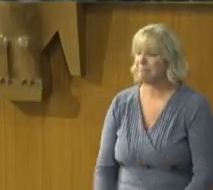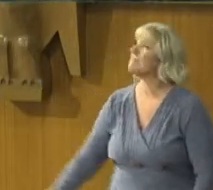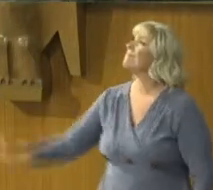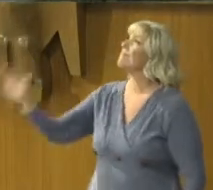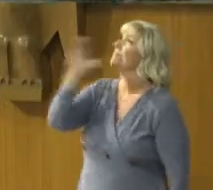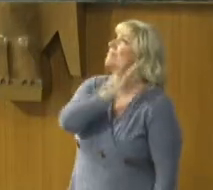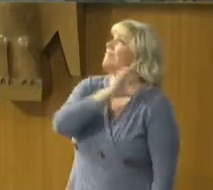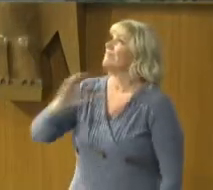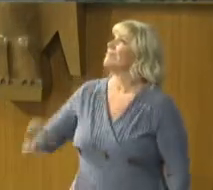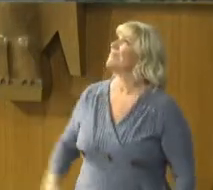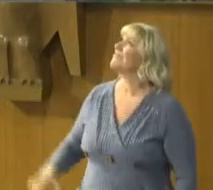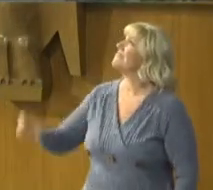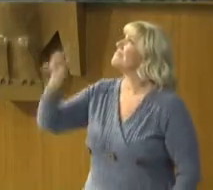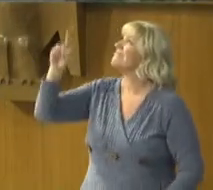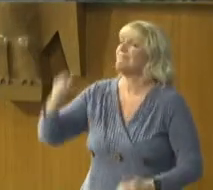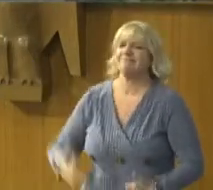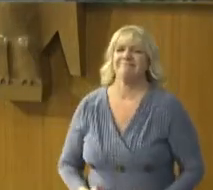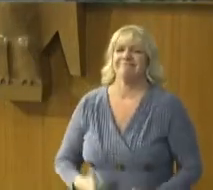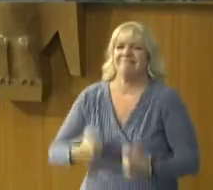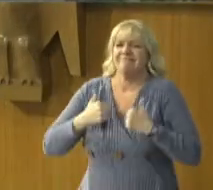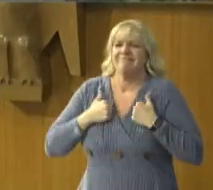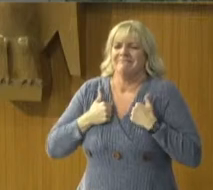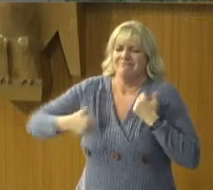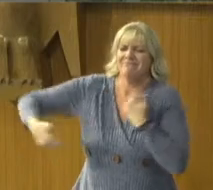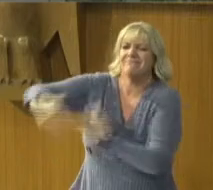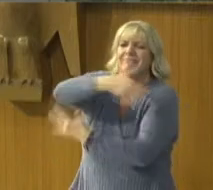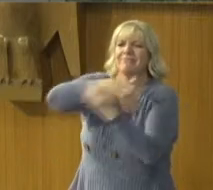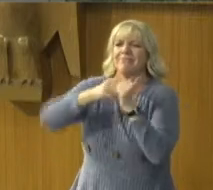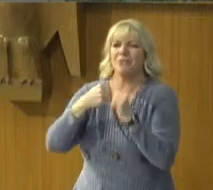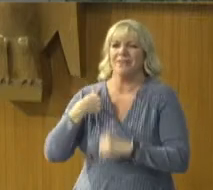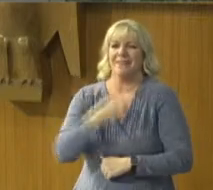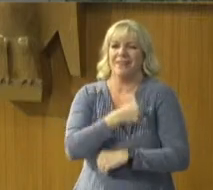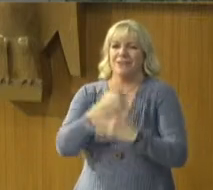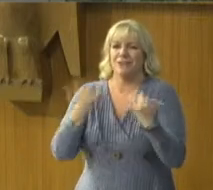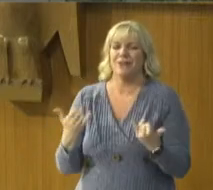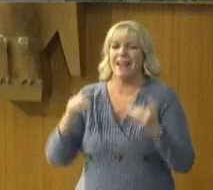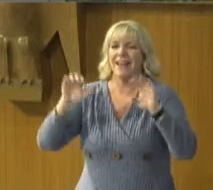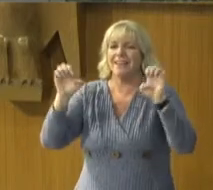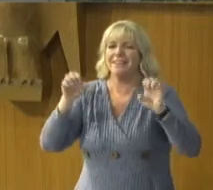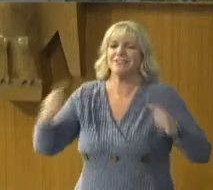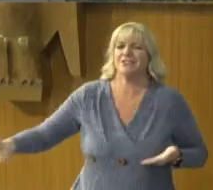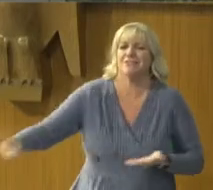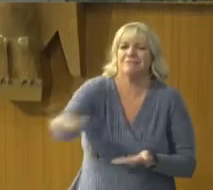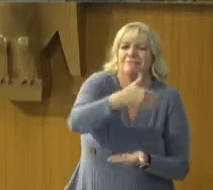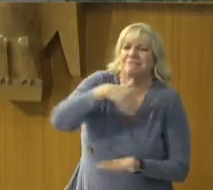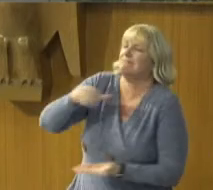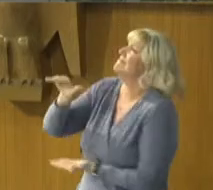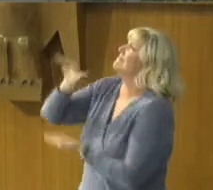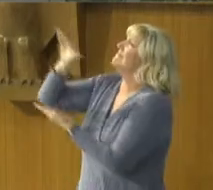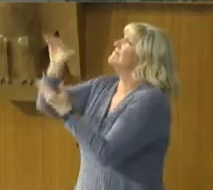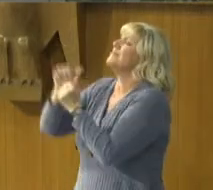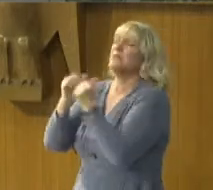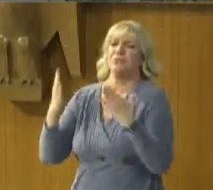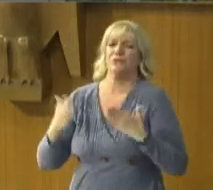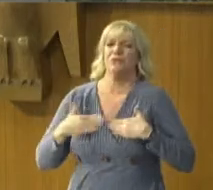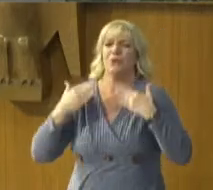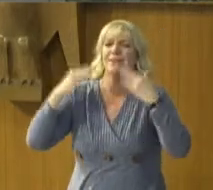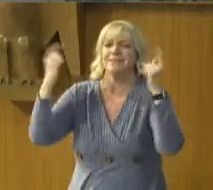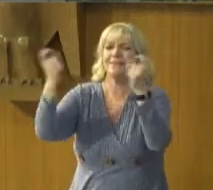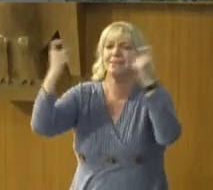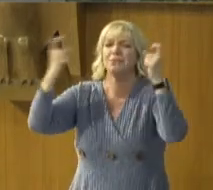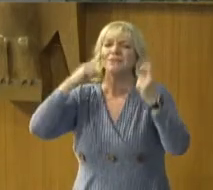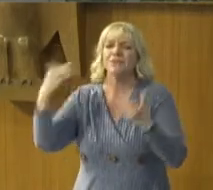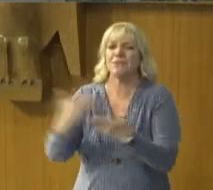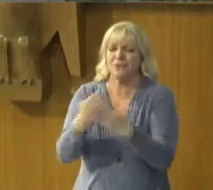Christ who is alive and among us. We give our Easter gifts this morning with joy and celebration for the new life